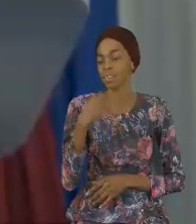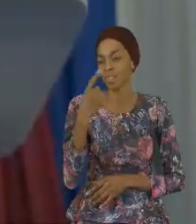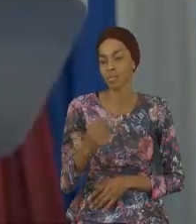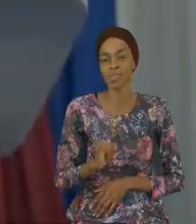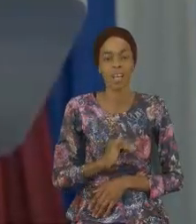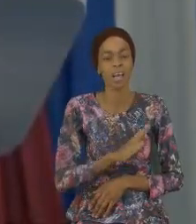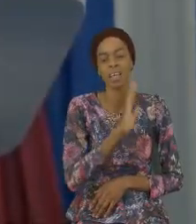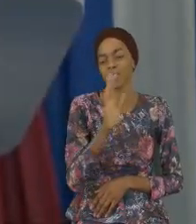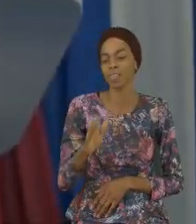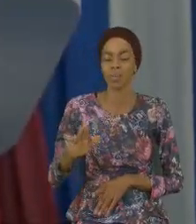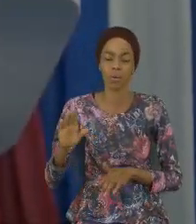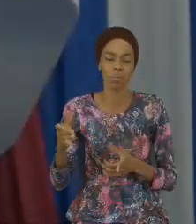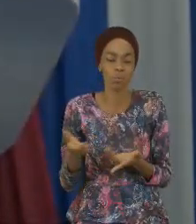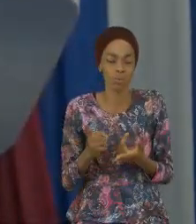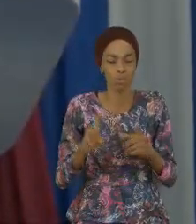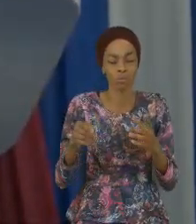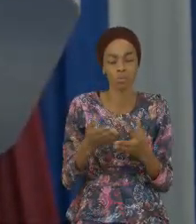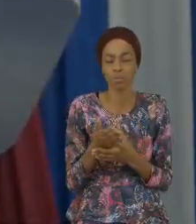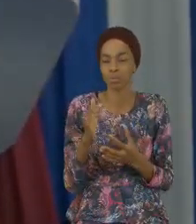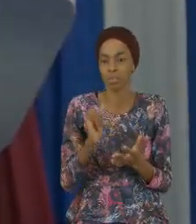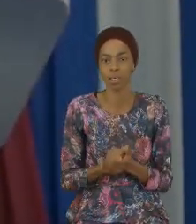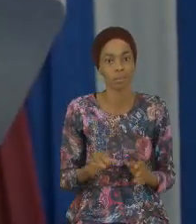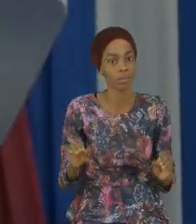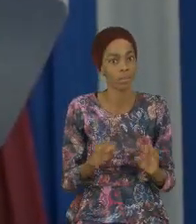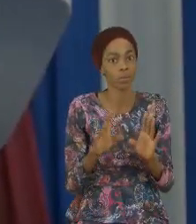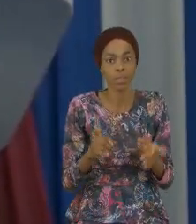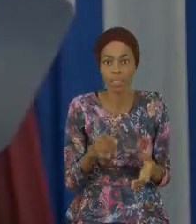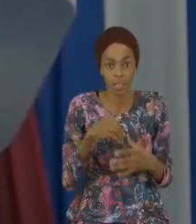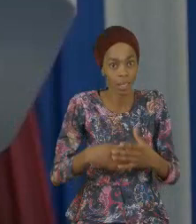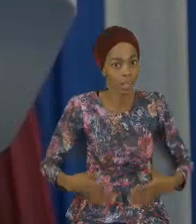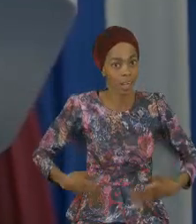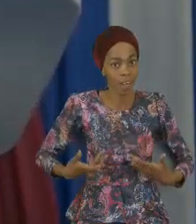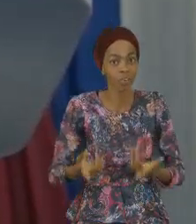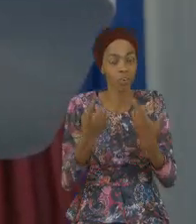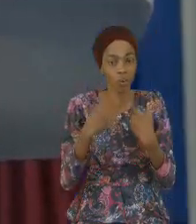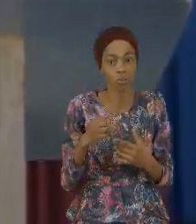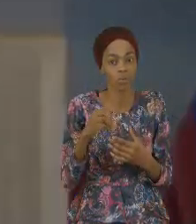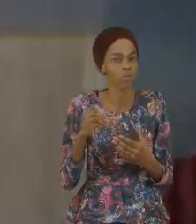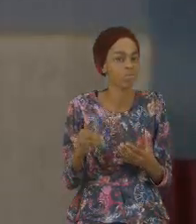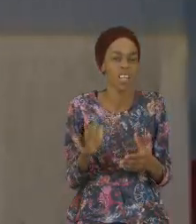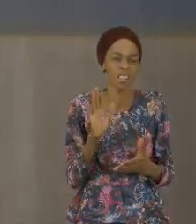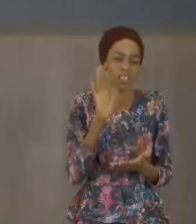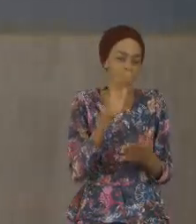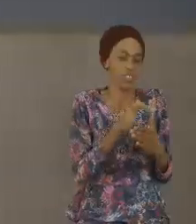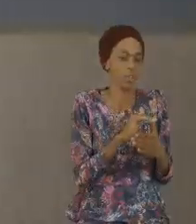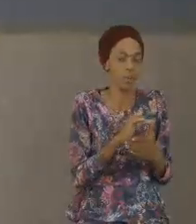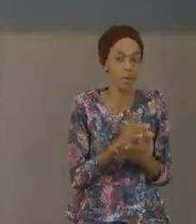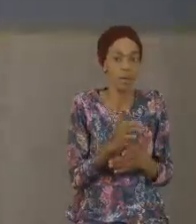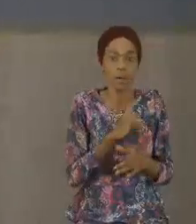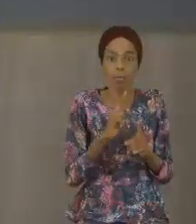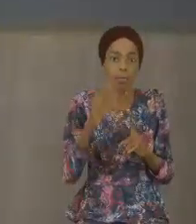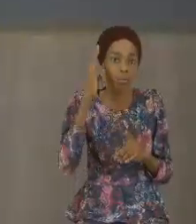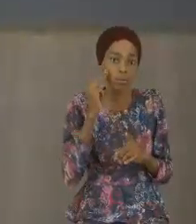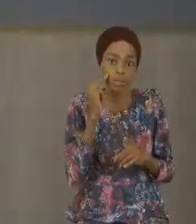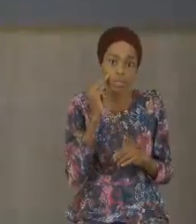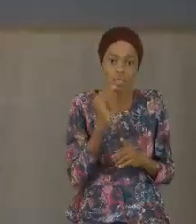to go through into that. No, nothing in life comes so cheap. But he esteemed the reproach